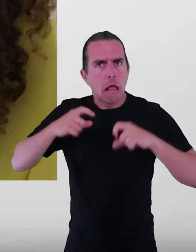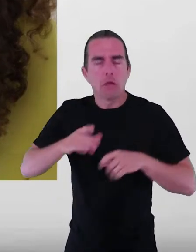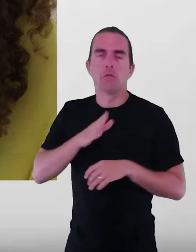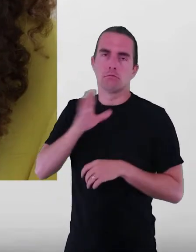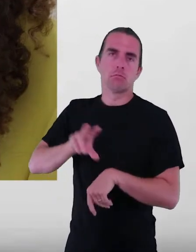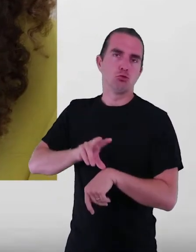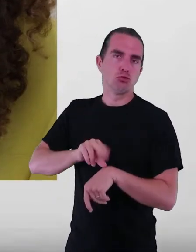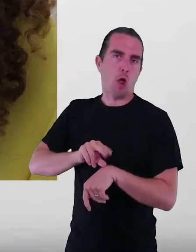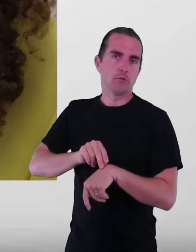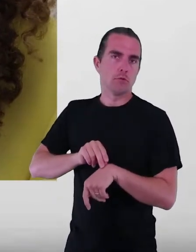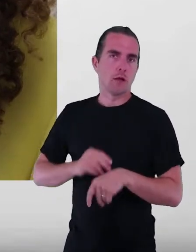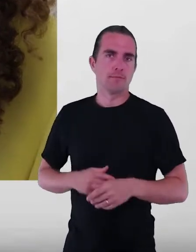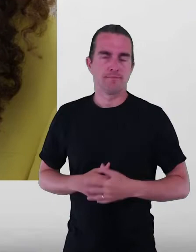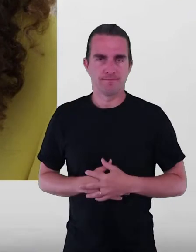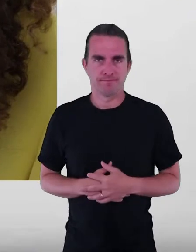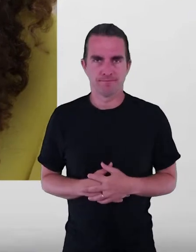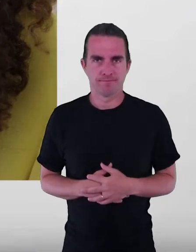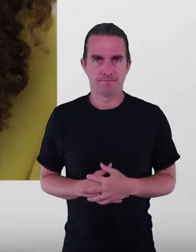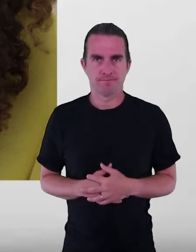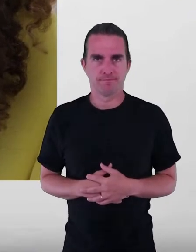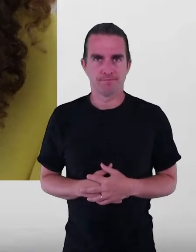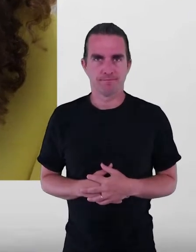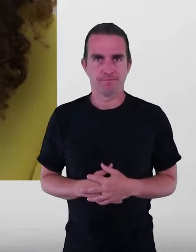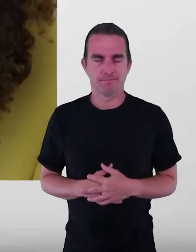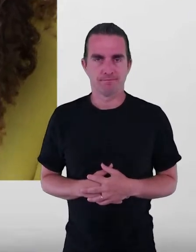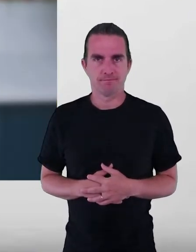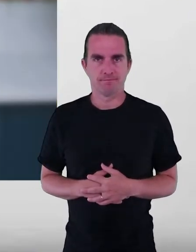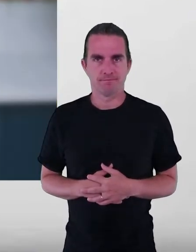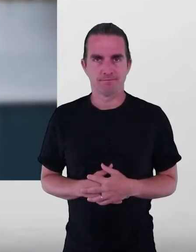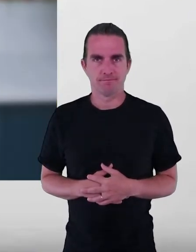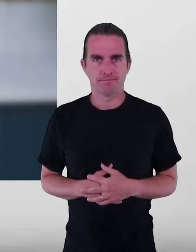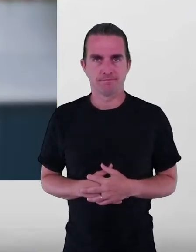recommended to consult your doctor if bleeding persists.